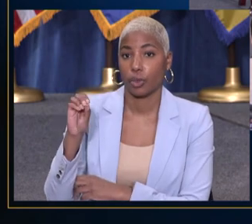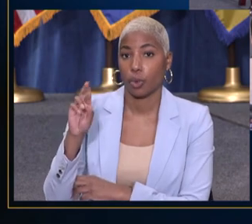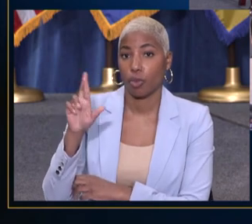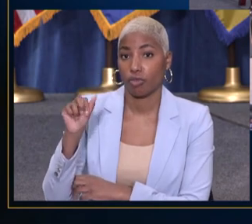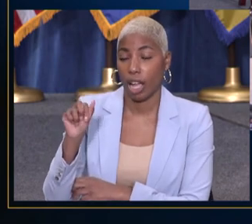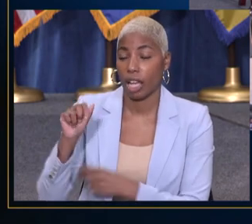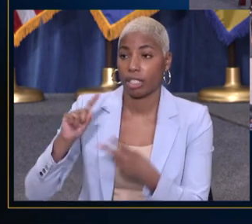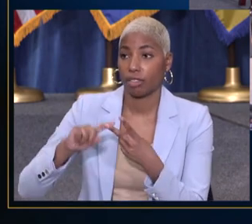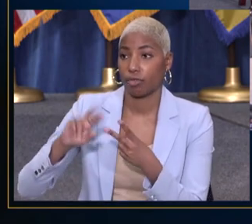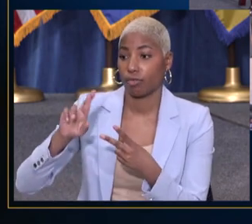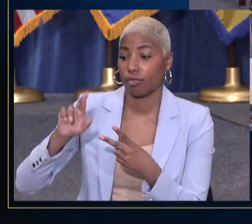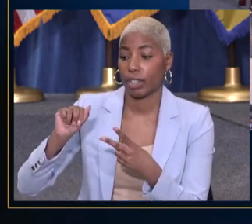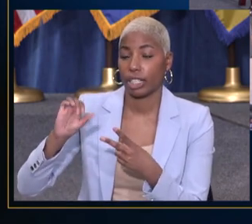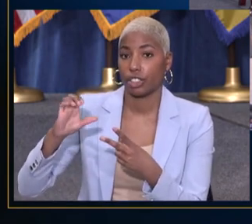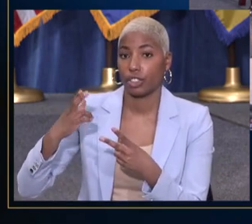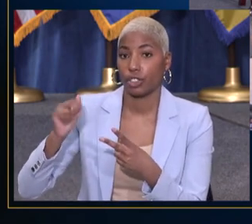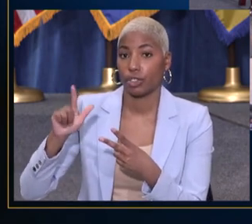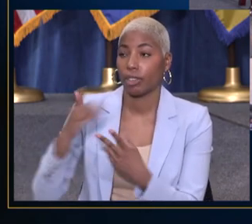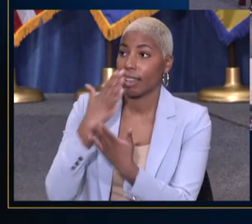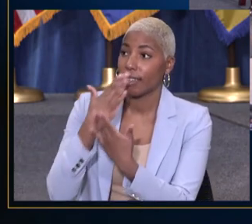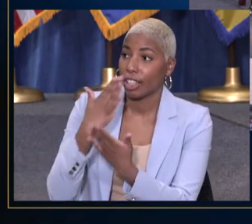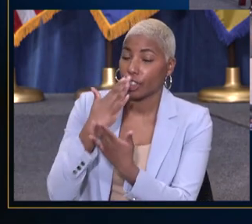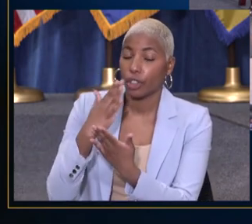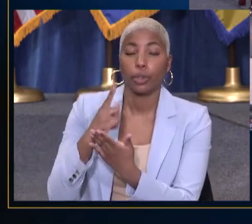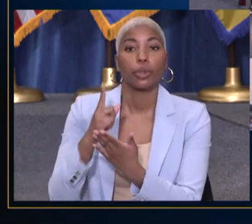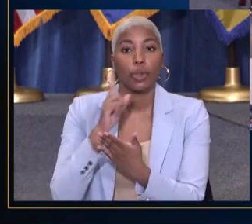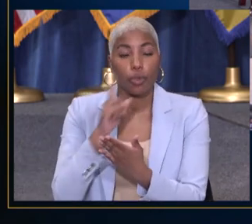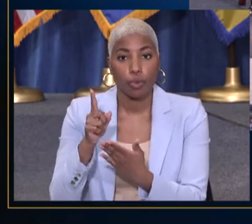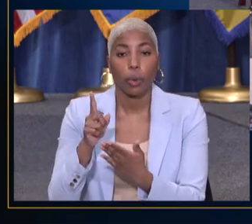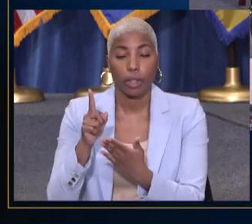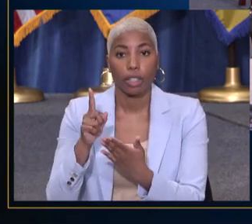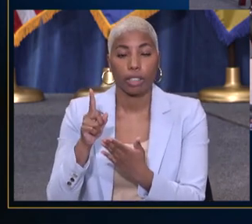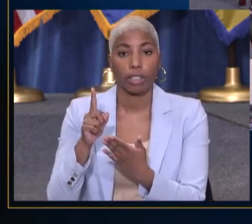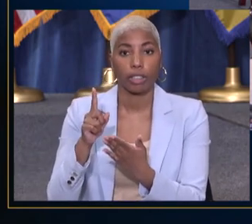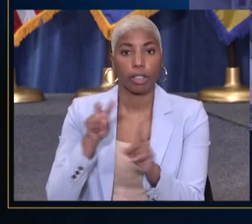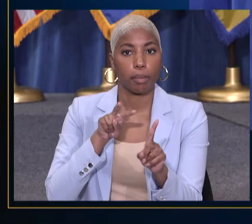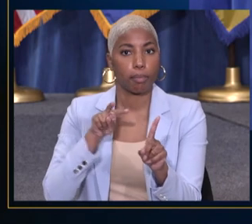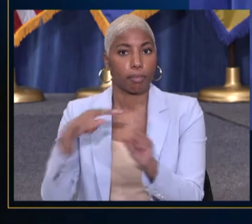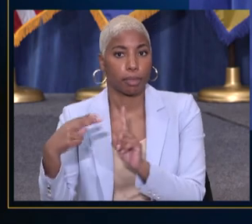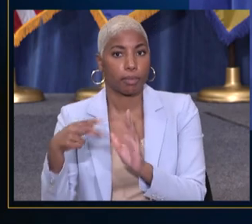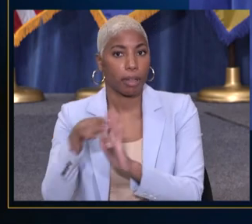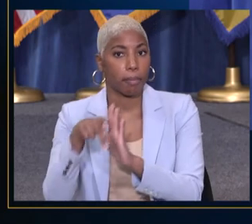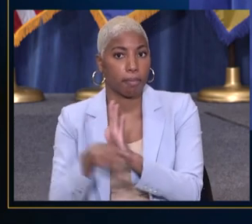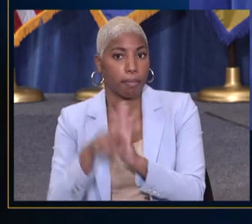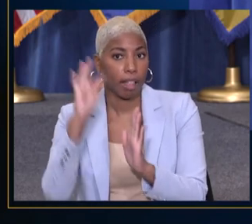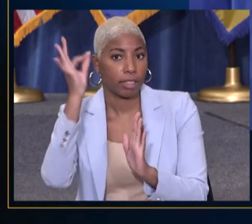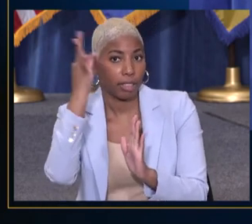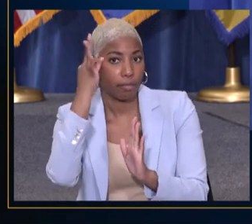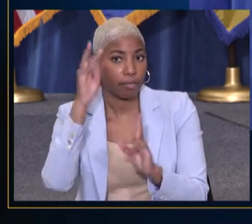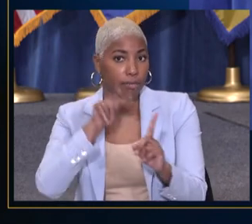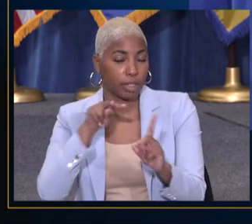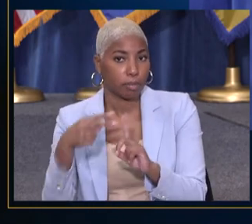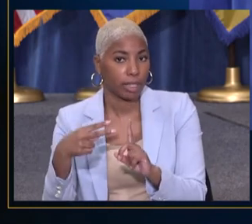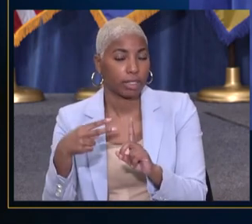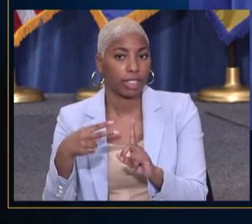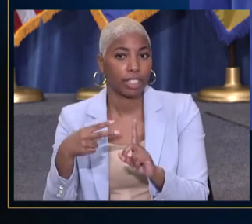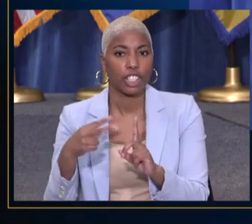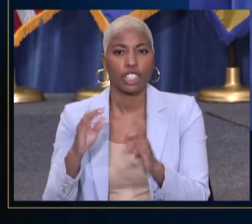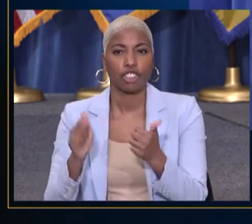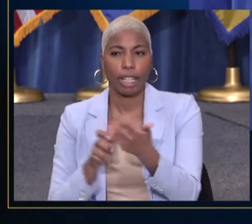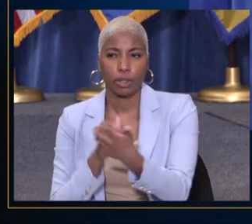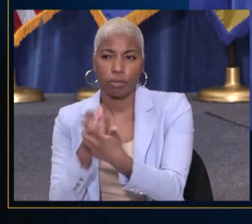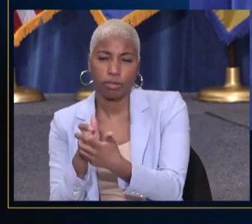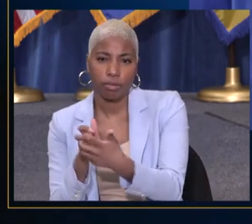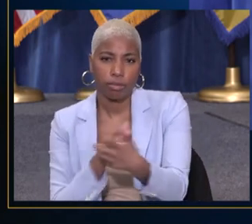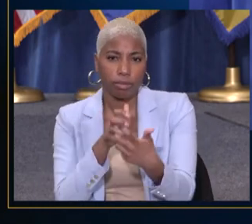Rachel for elevating what it looks like to show up and support from a policy perspective, from a federal perspective, kind of getting in where you fit in. So